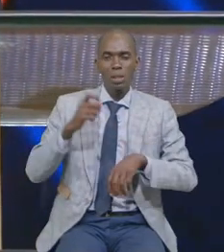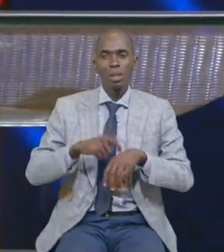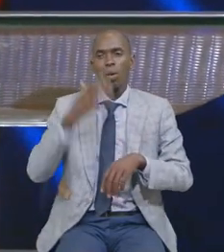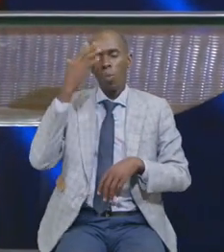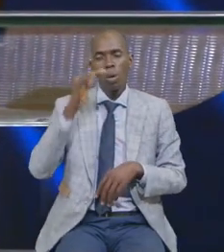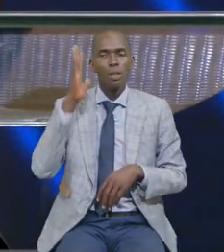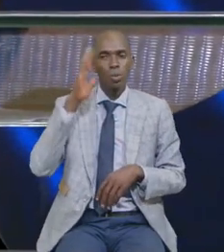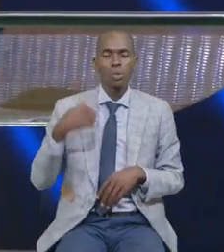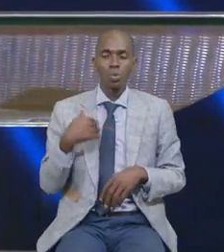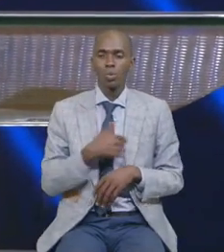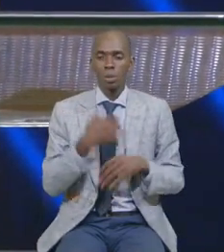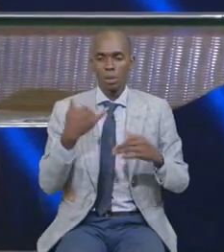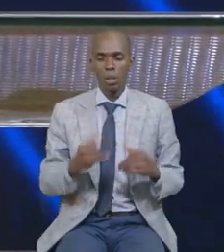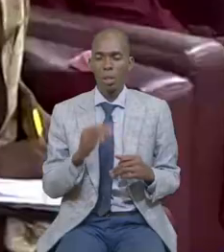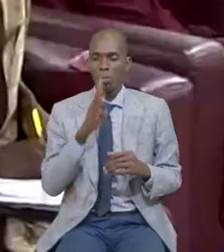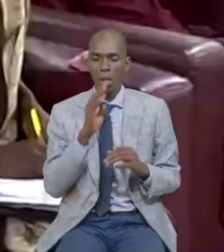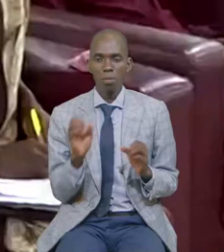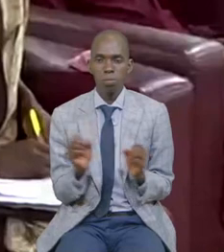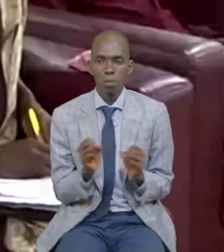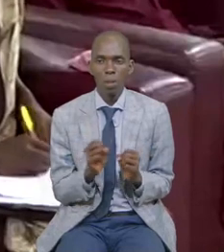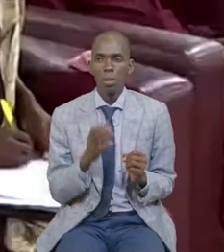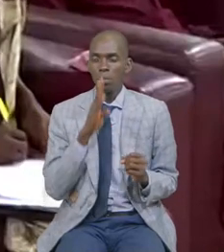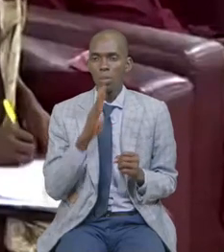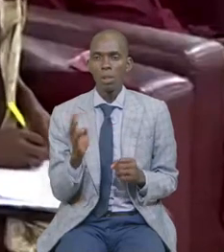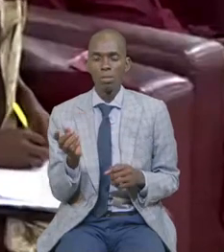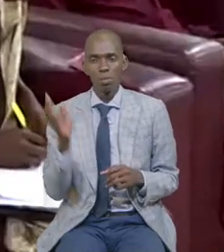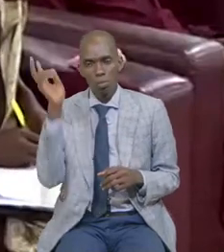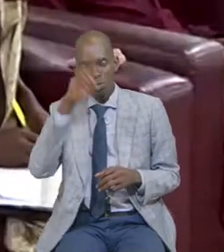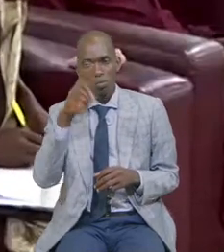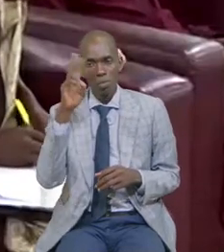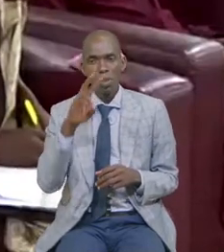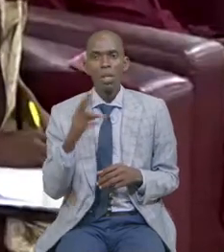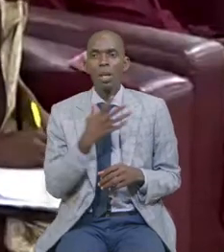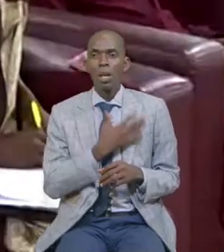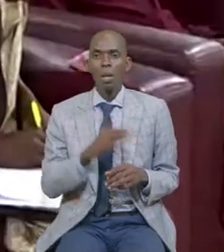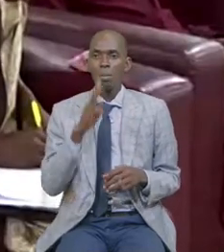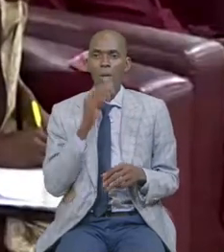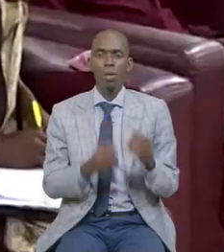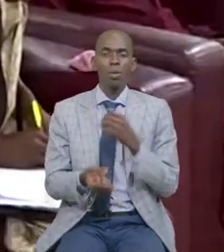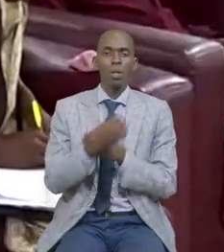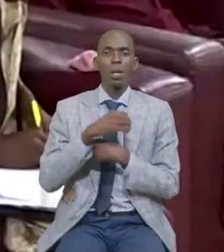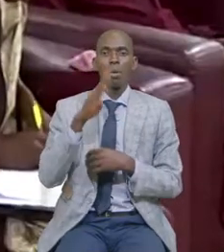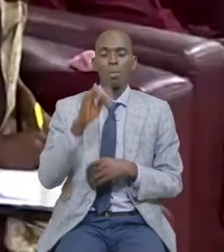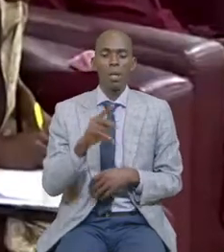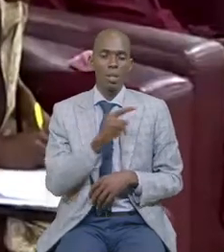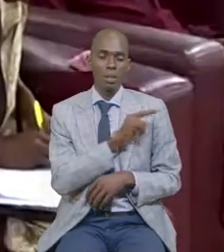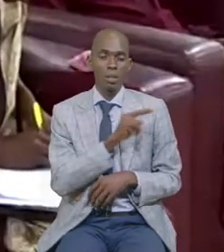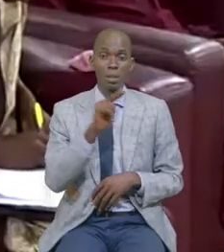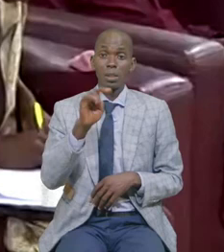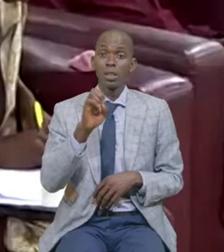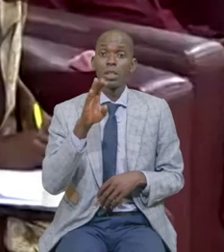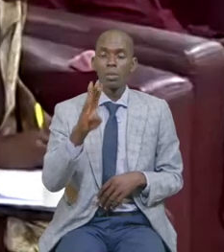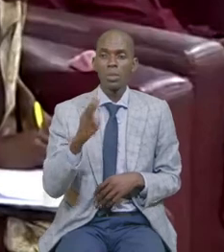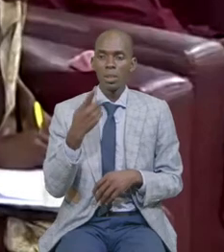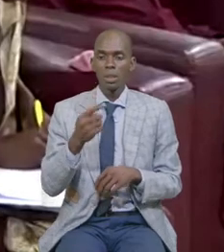crawl and then the coward and conquered by nip katnissa the blasphemer